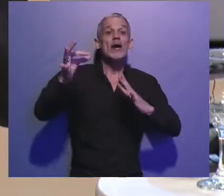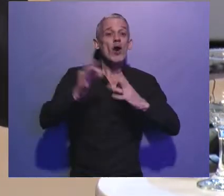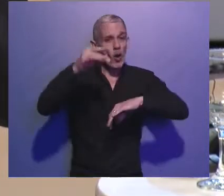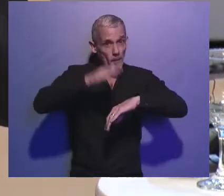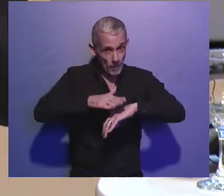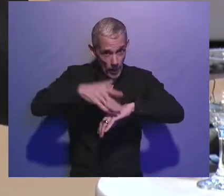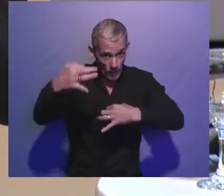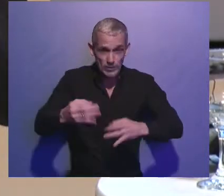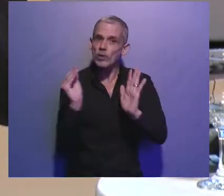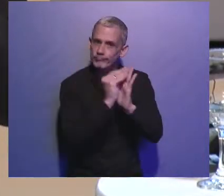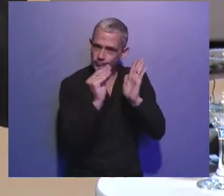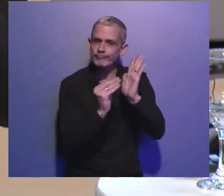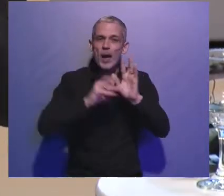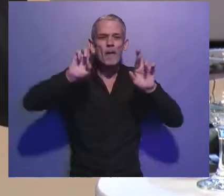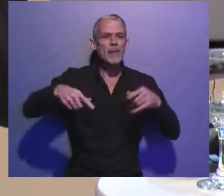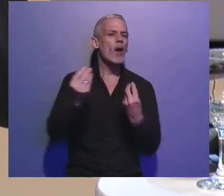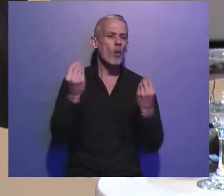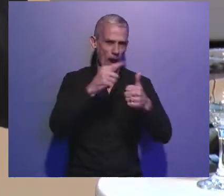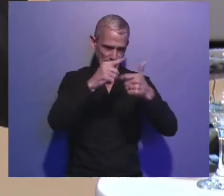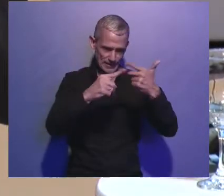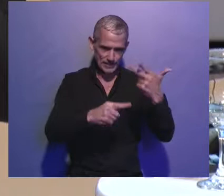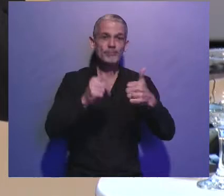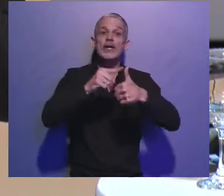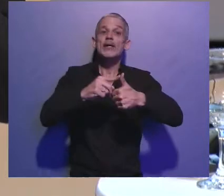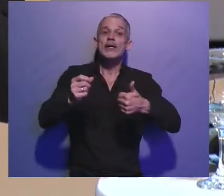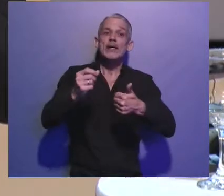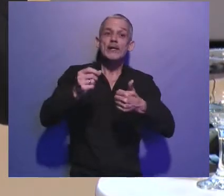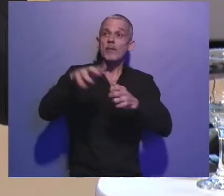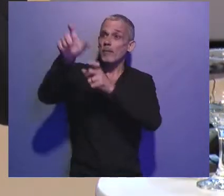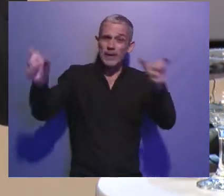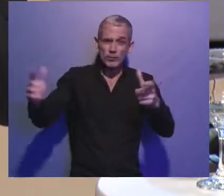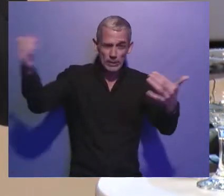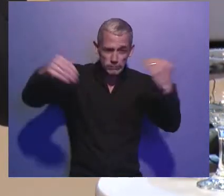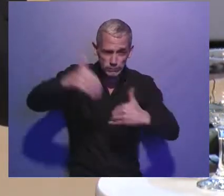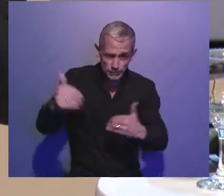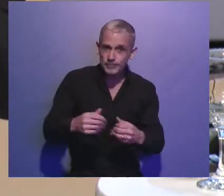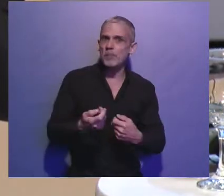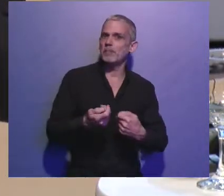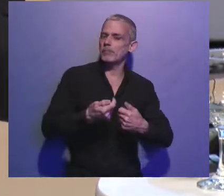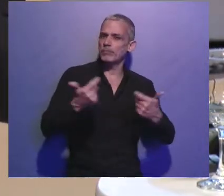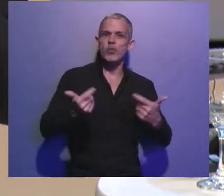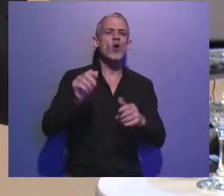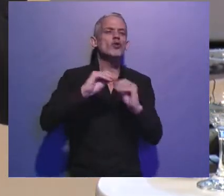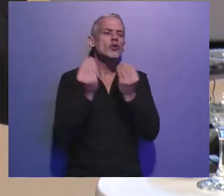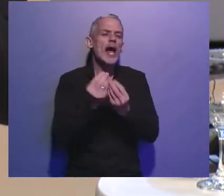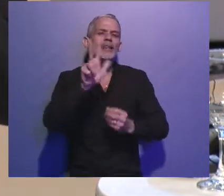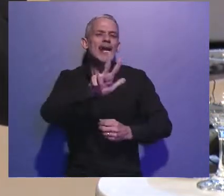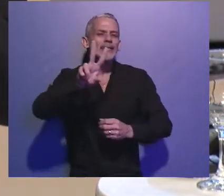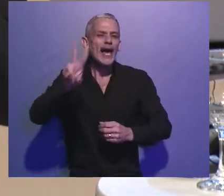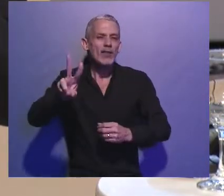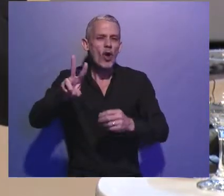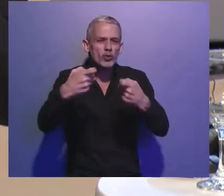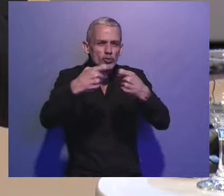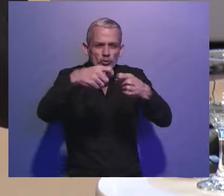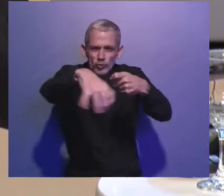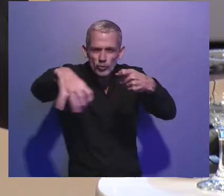are: increase the participation of the 32 municipal participative